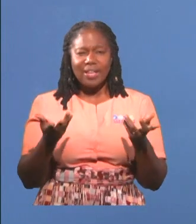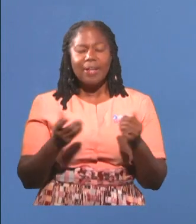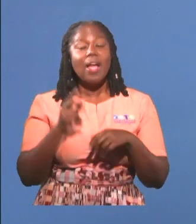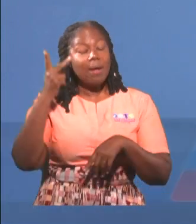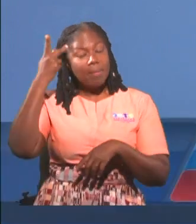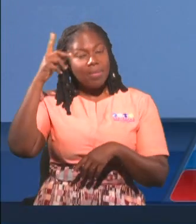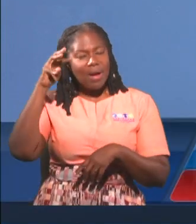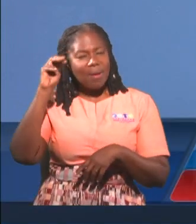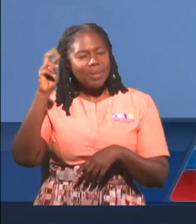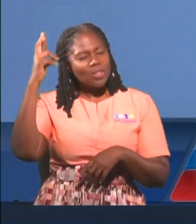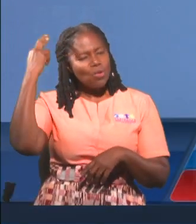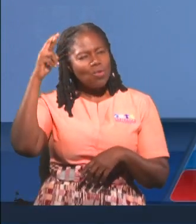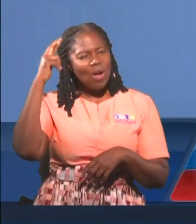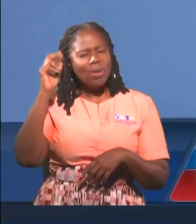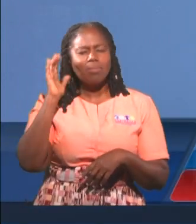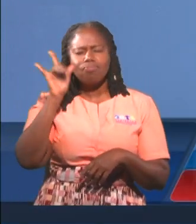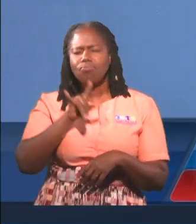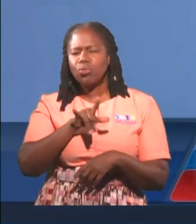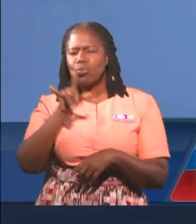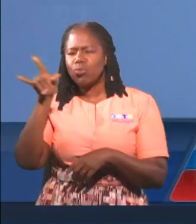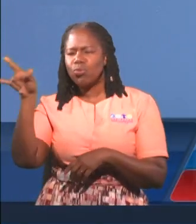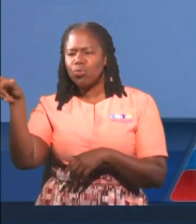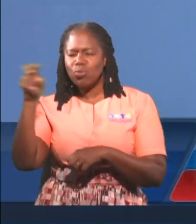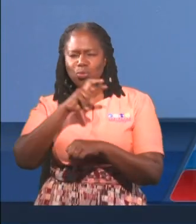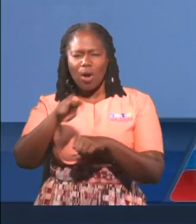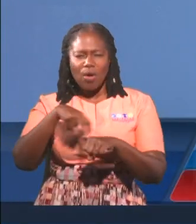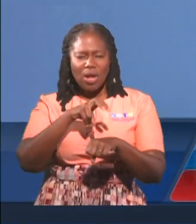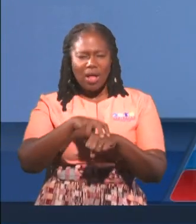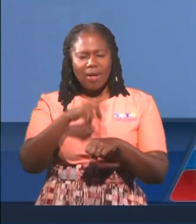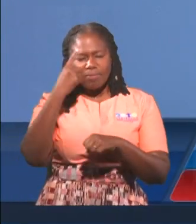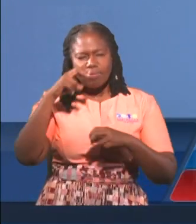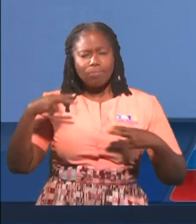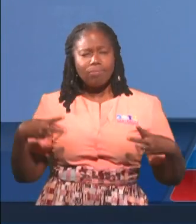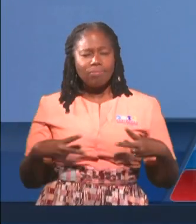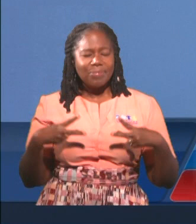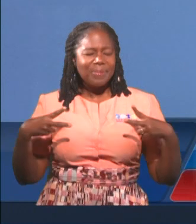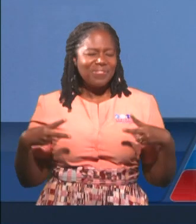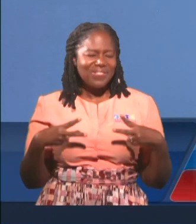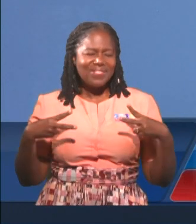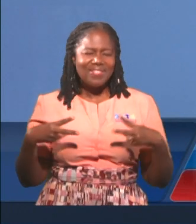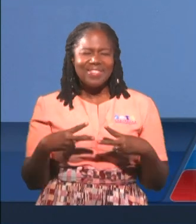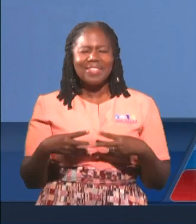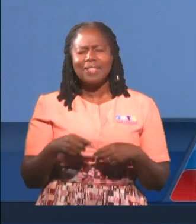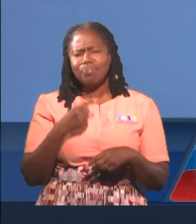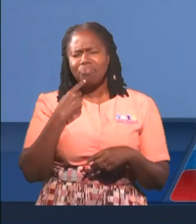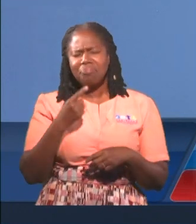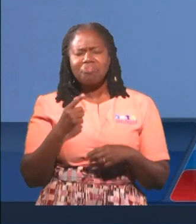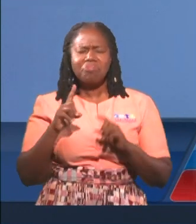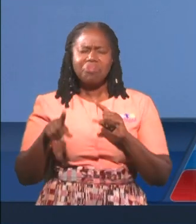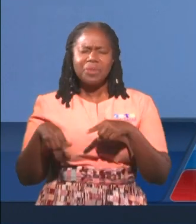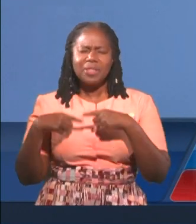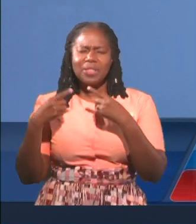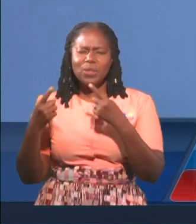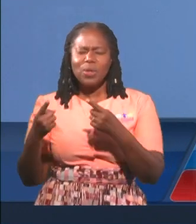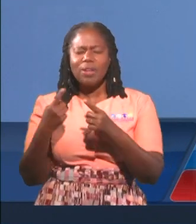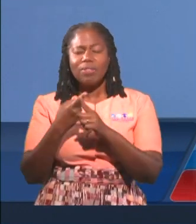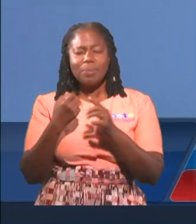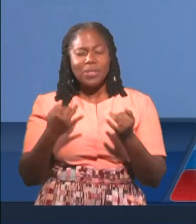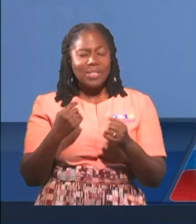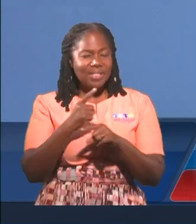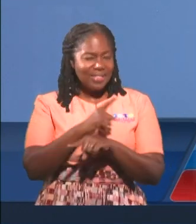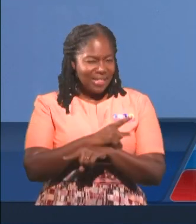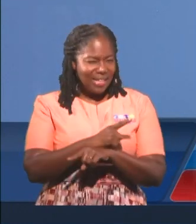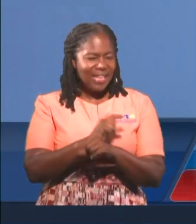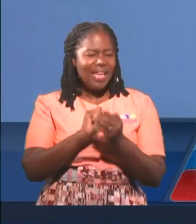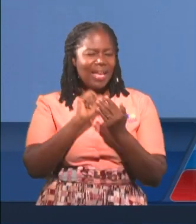Prime Minister Dr. Keith Rowley will travel to Ireland for vacation. The Office of the Prime Minister says Dr. Rowley will be on vacation from today, Tuesday, April